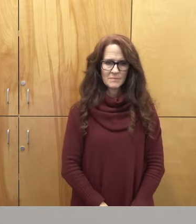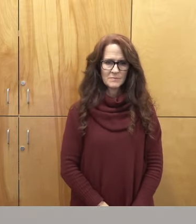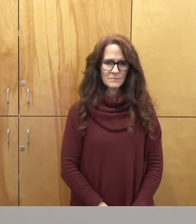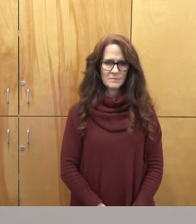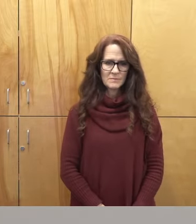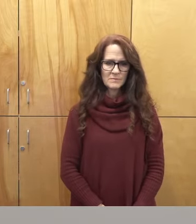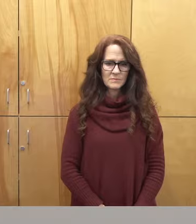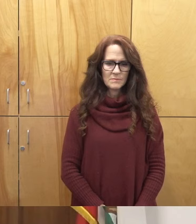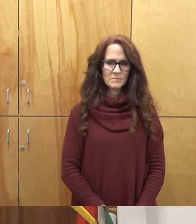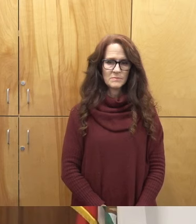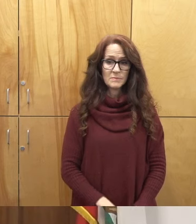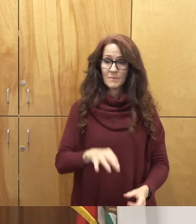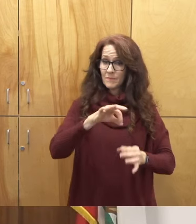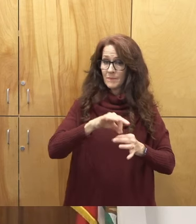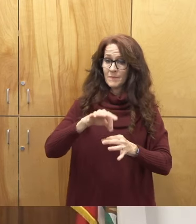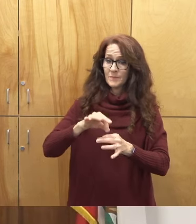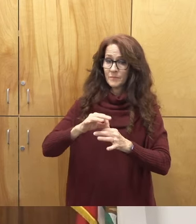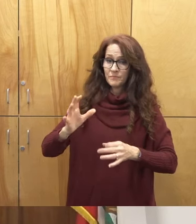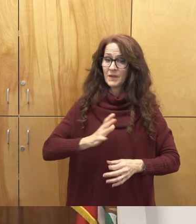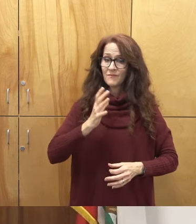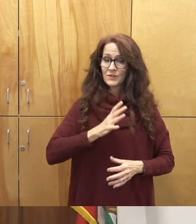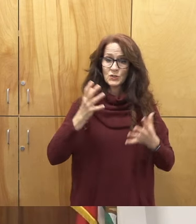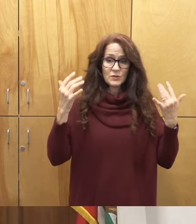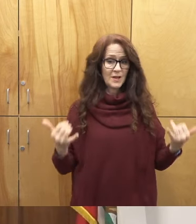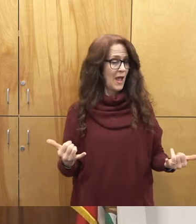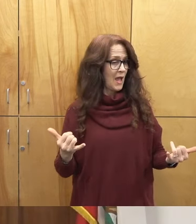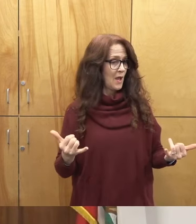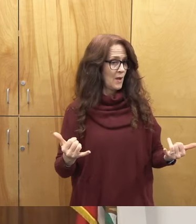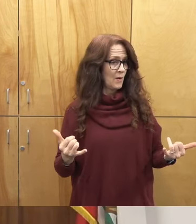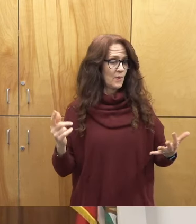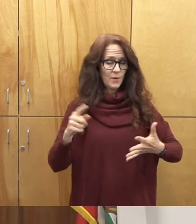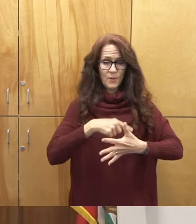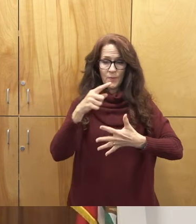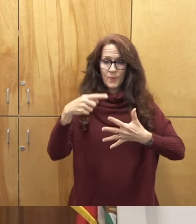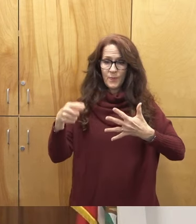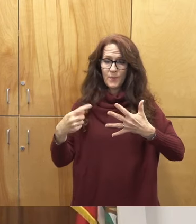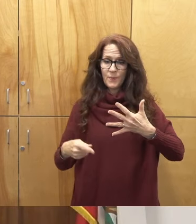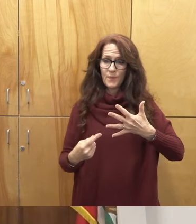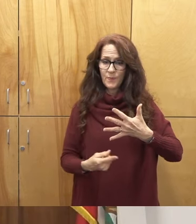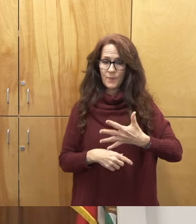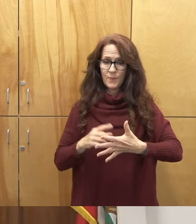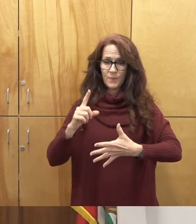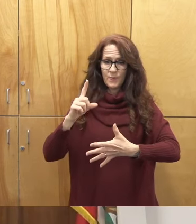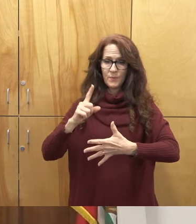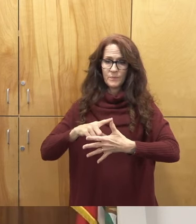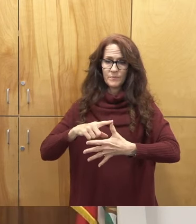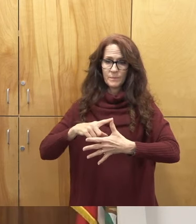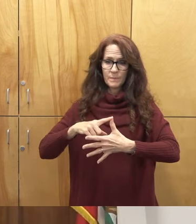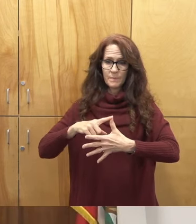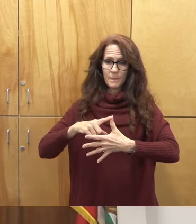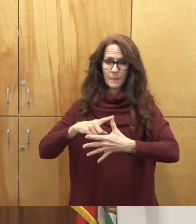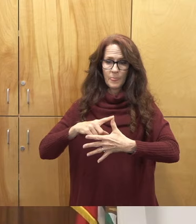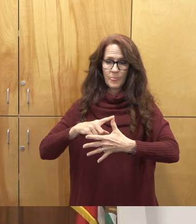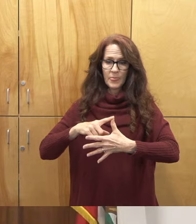Well, let's take the vote and make it official. I will ask our board secretary to take a roll call vote.